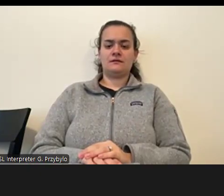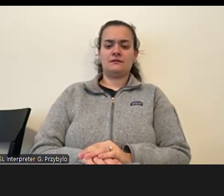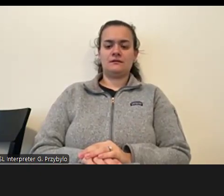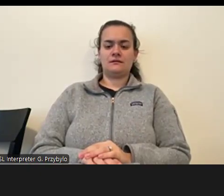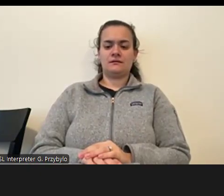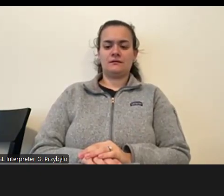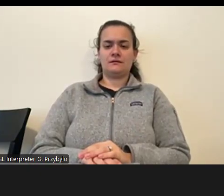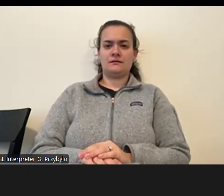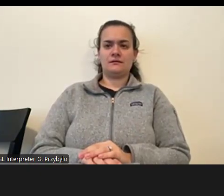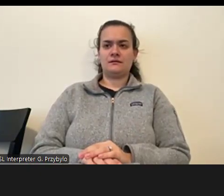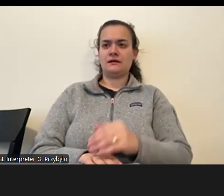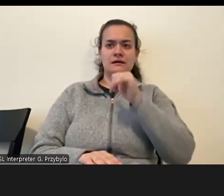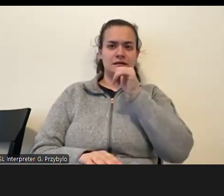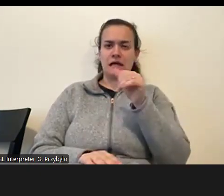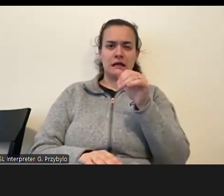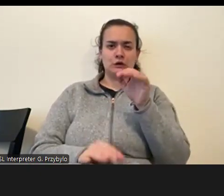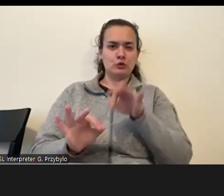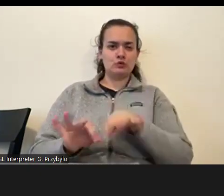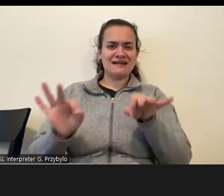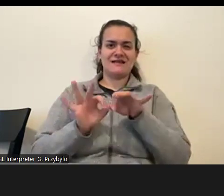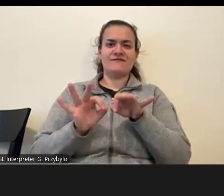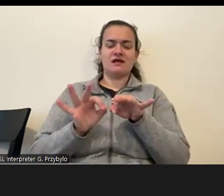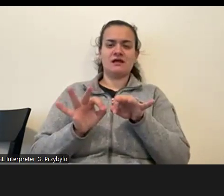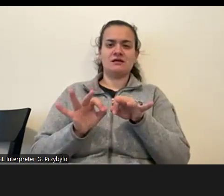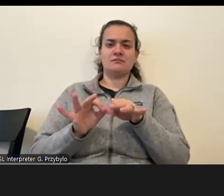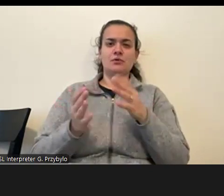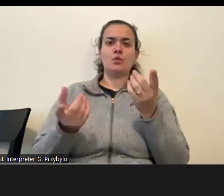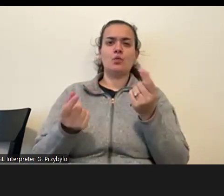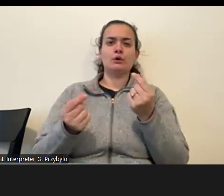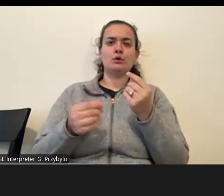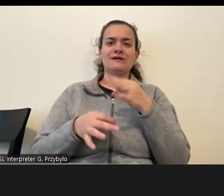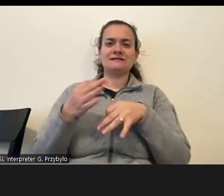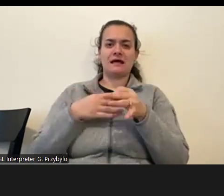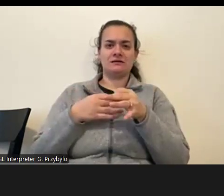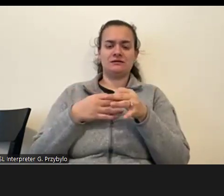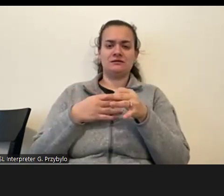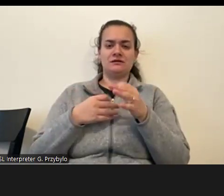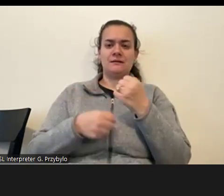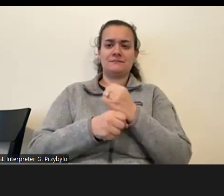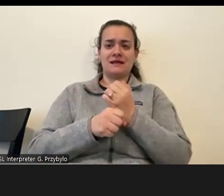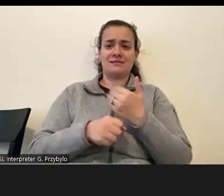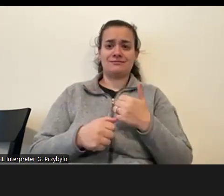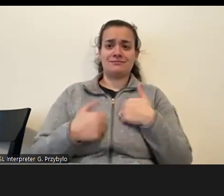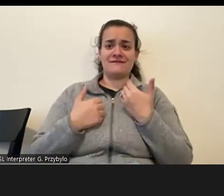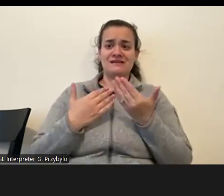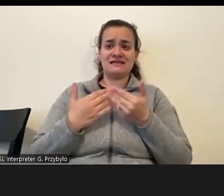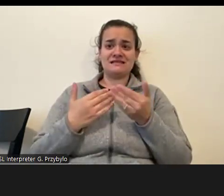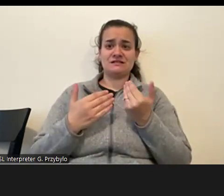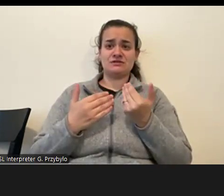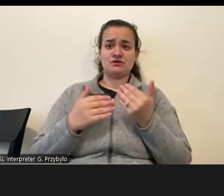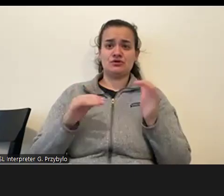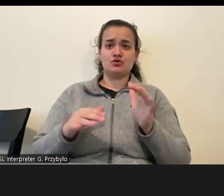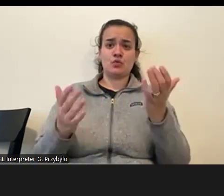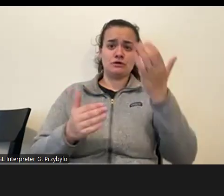It's not too significant. And what we do instead, to make life easier, is do what is known as a